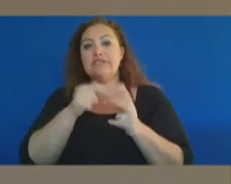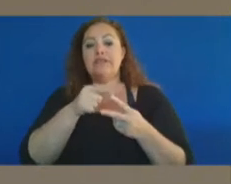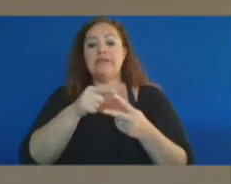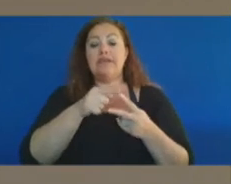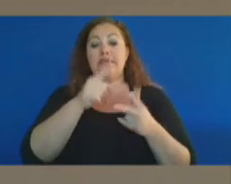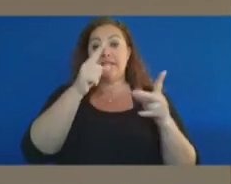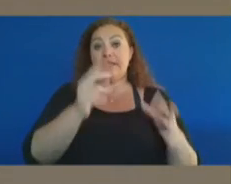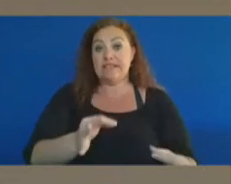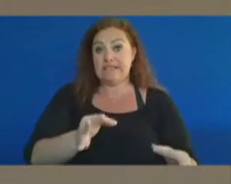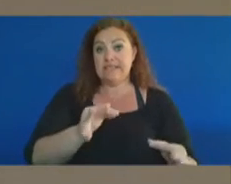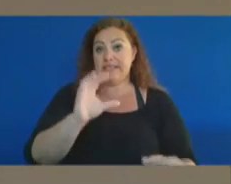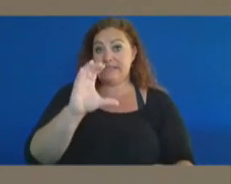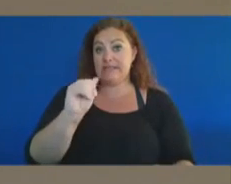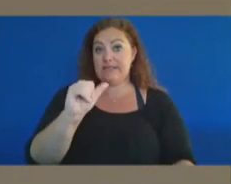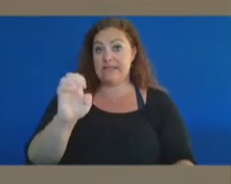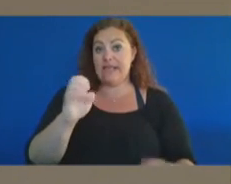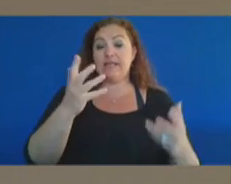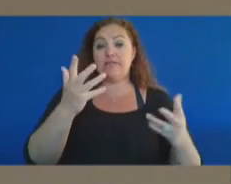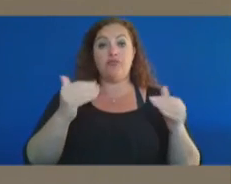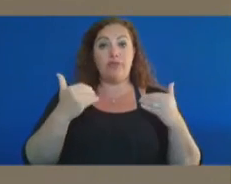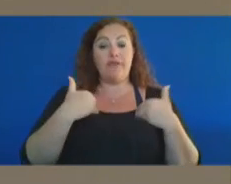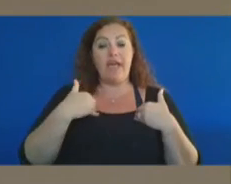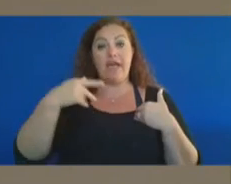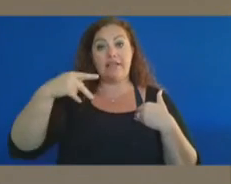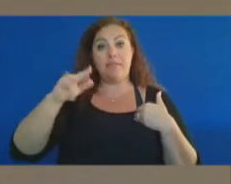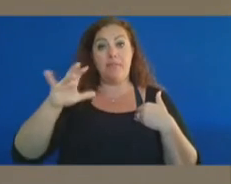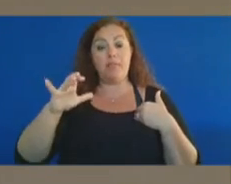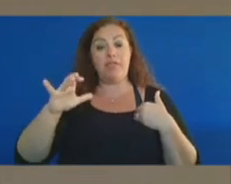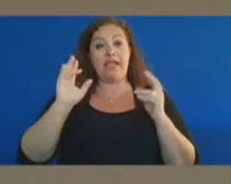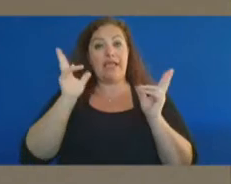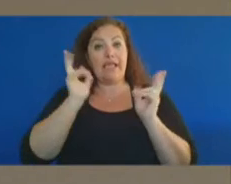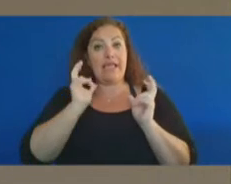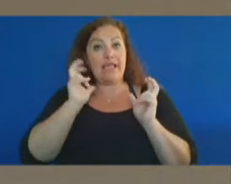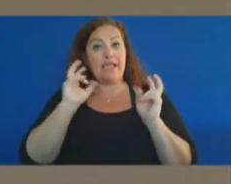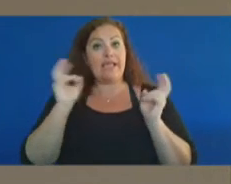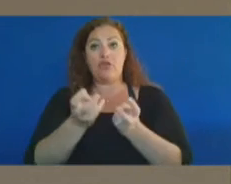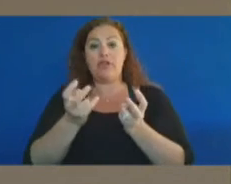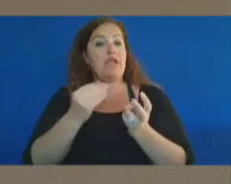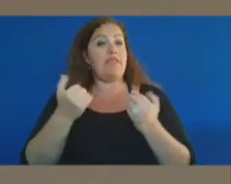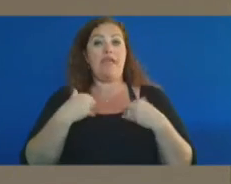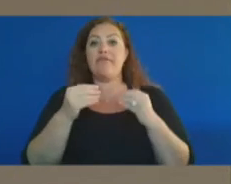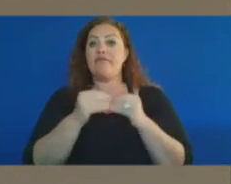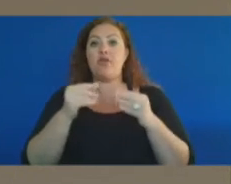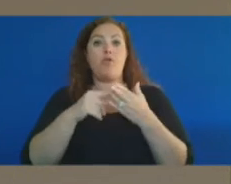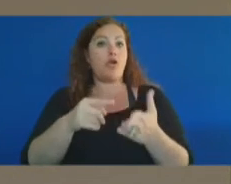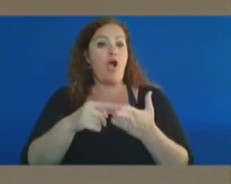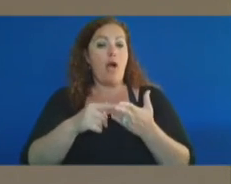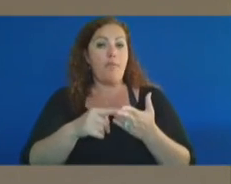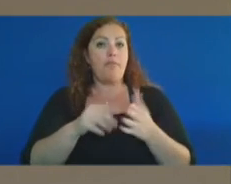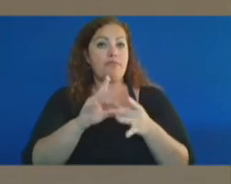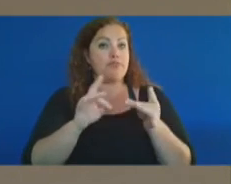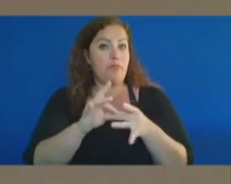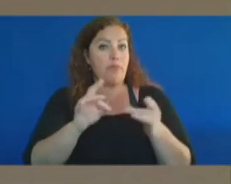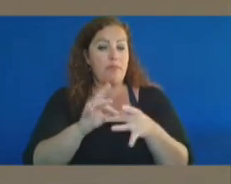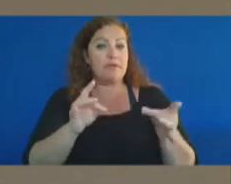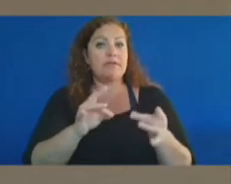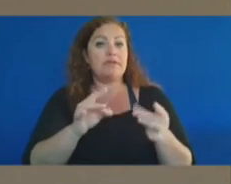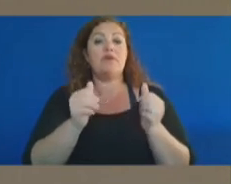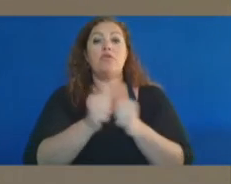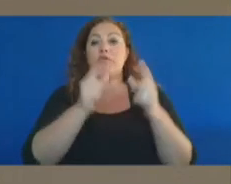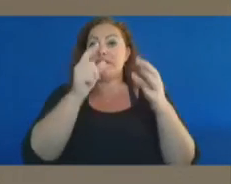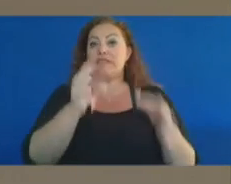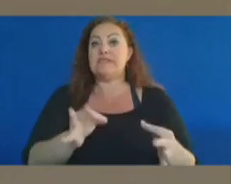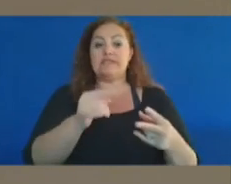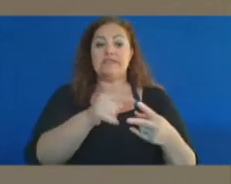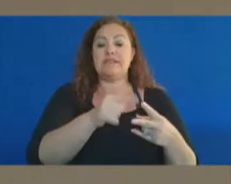are where we've already held a public hearing and there will be no further comments so with decisions we do not have sign up to